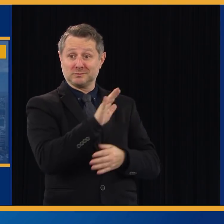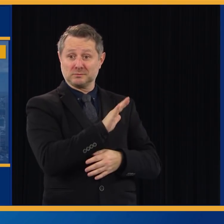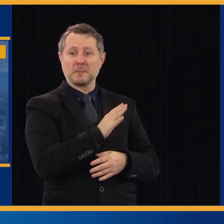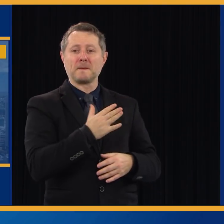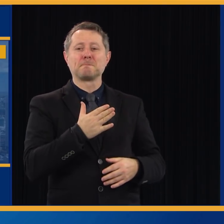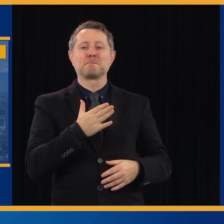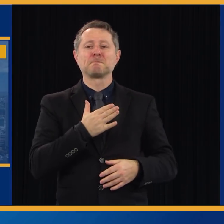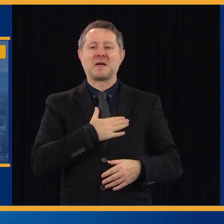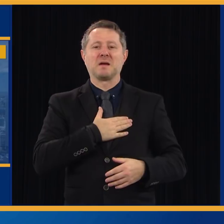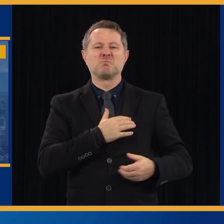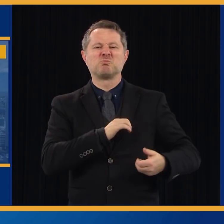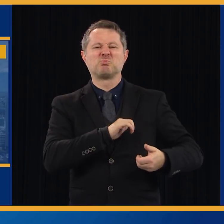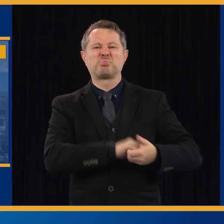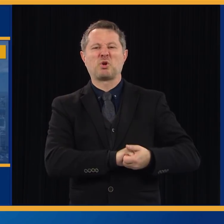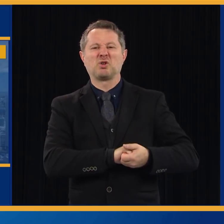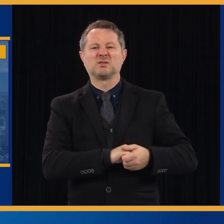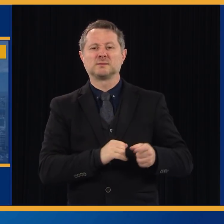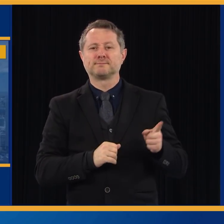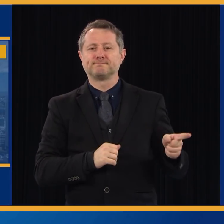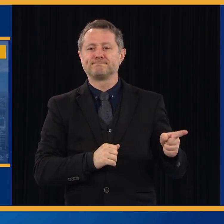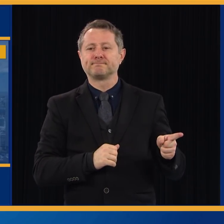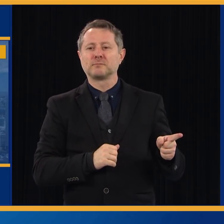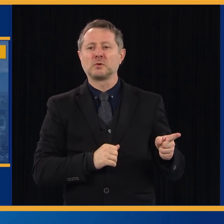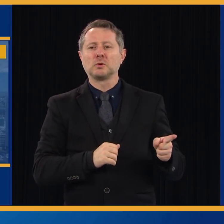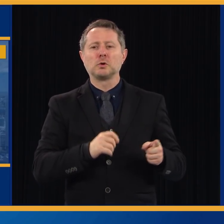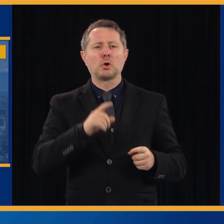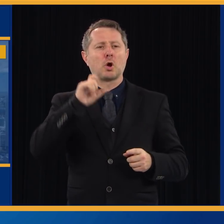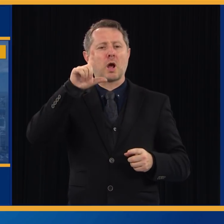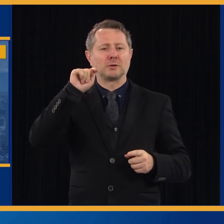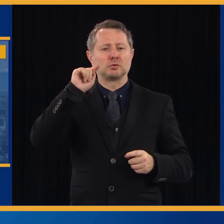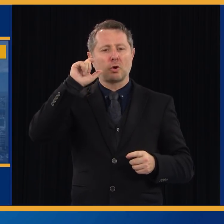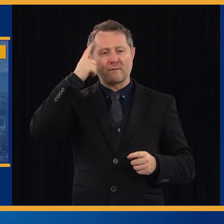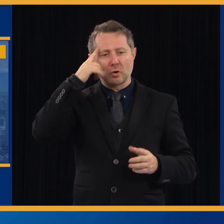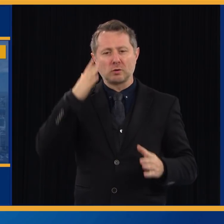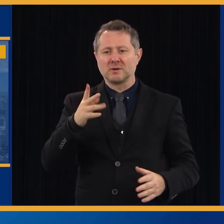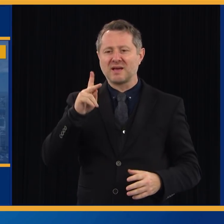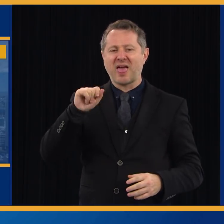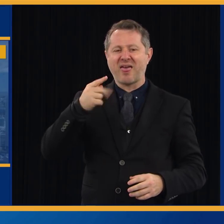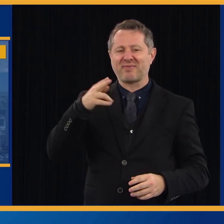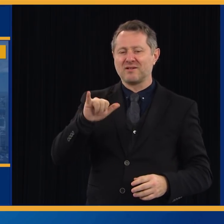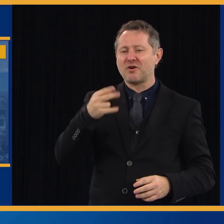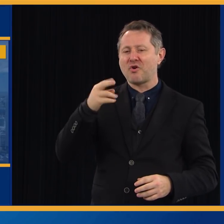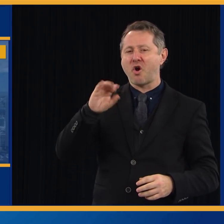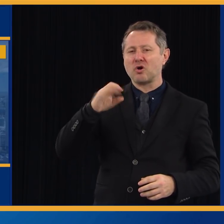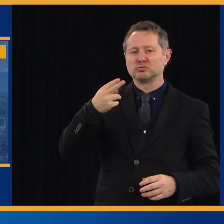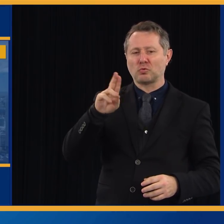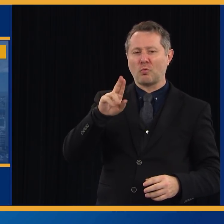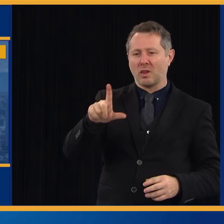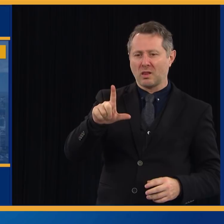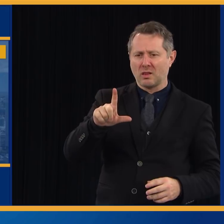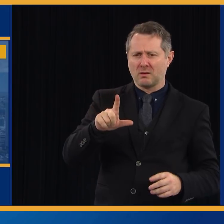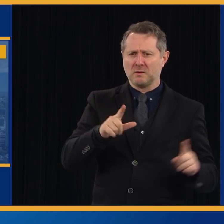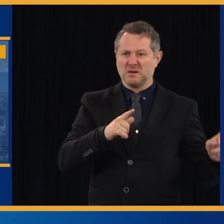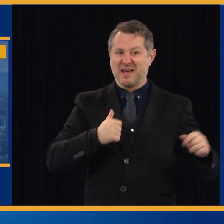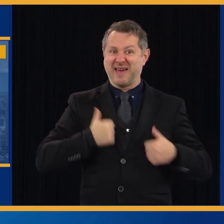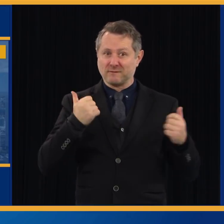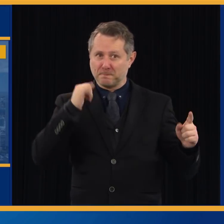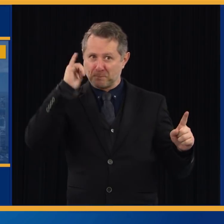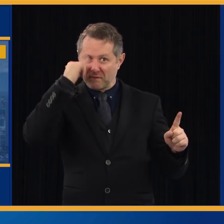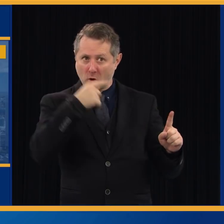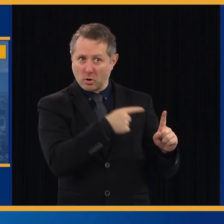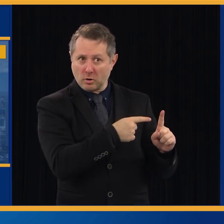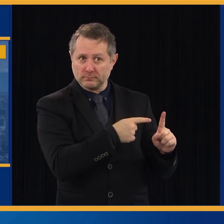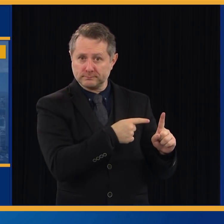partner, Lieutenant Governor Kathy Hochul, who, as everybody knows, is from Buffalo. We're going to ask